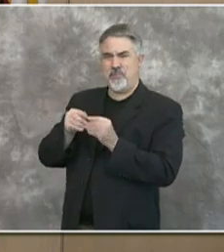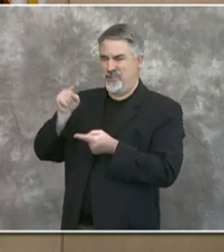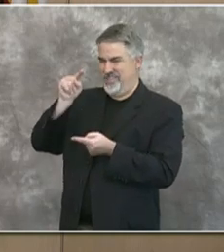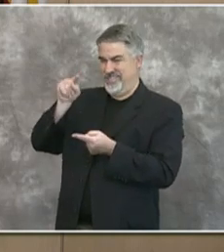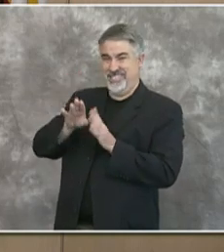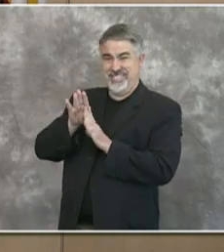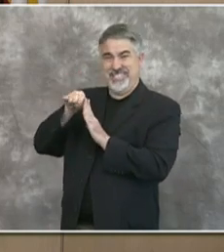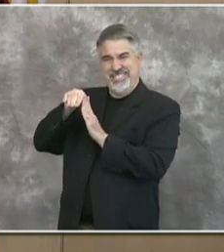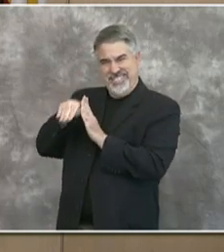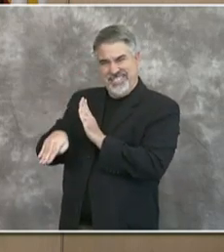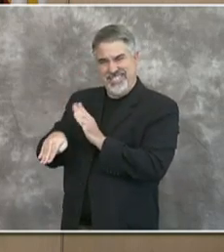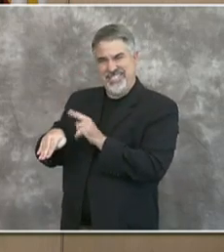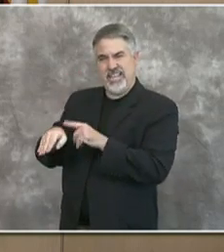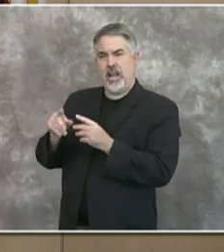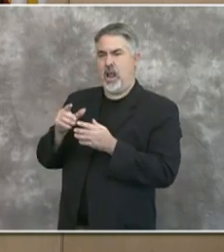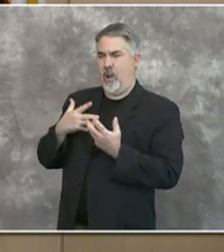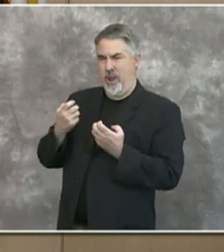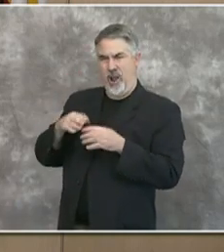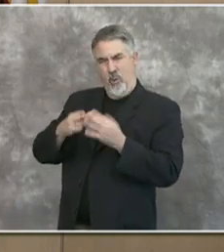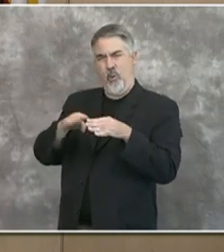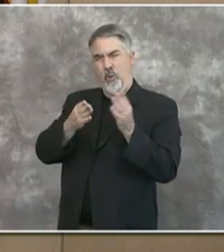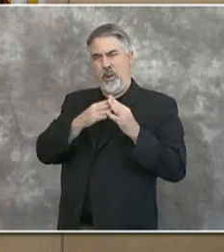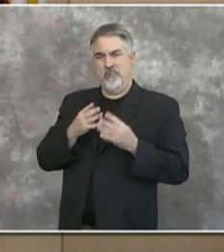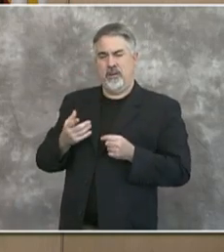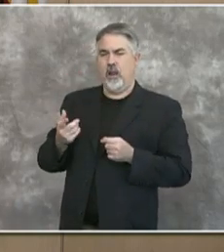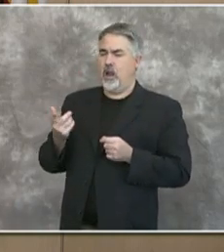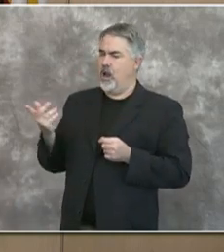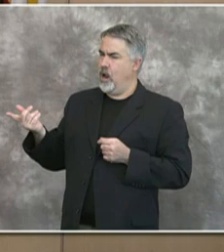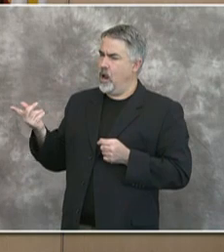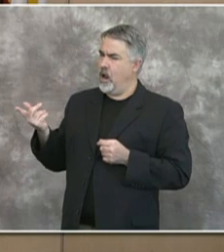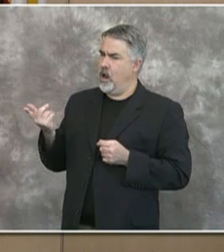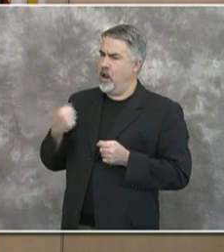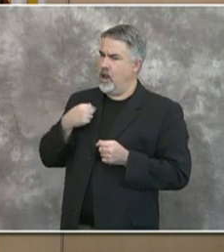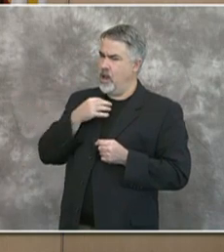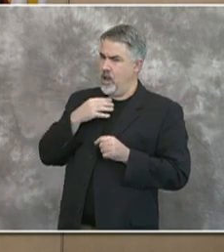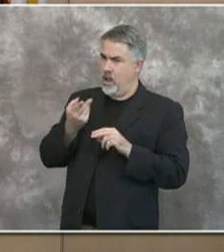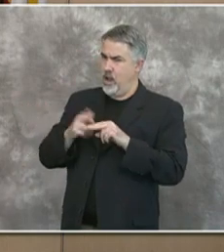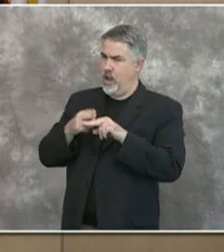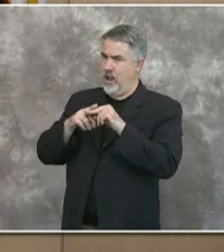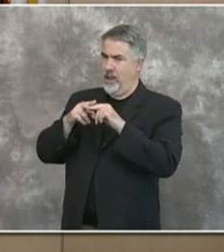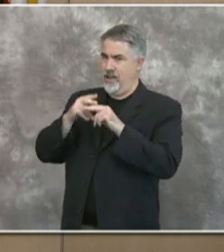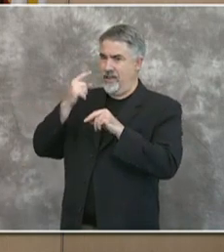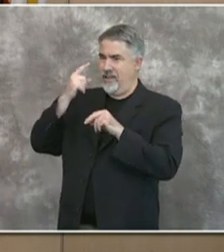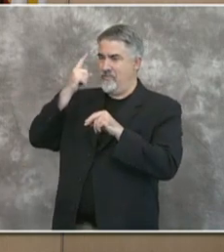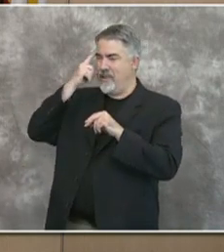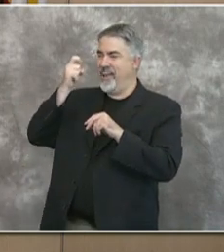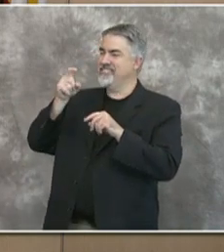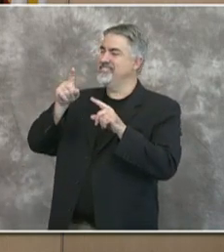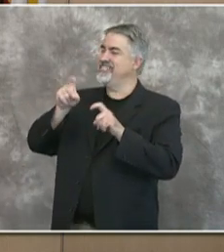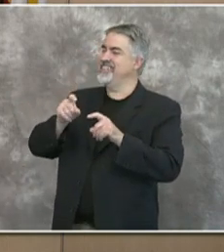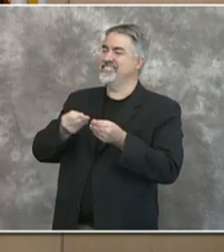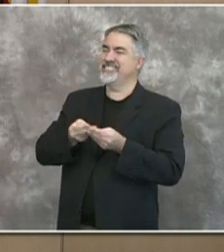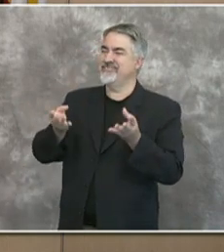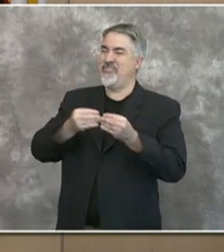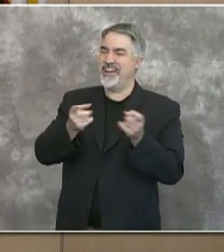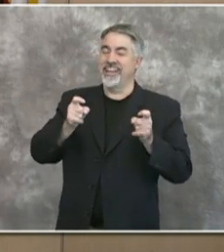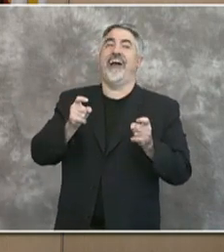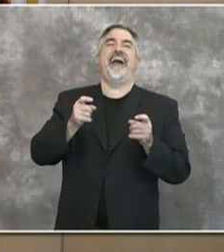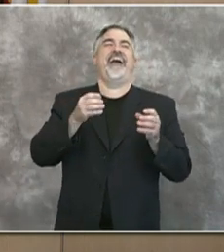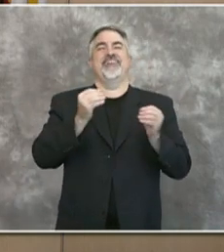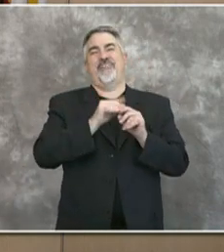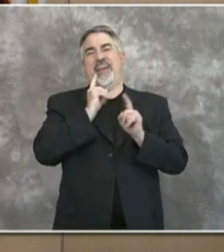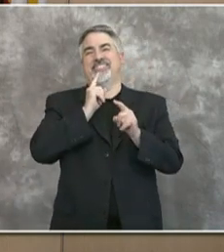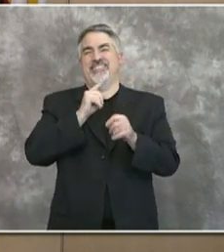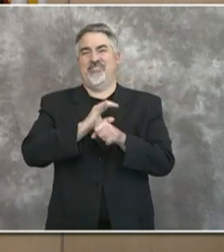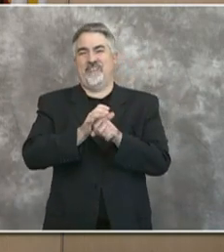positive cases to continue to rise as testing becomes more widespread? Well, absolutely, but if testing becomes more widespread,